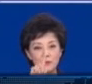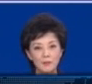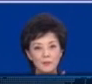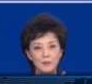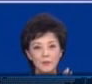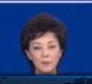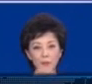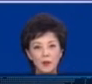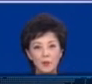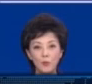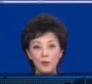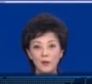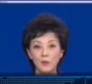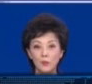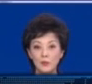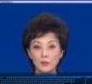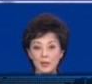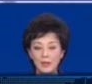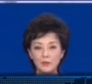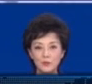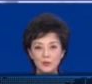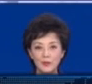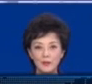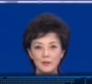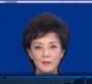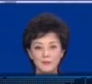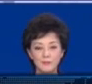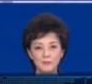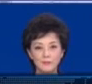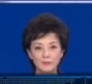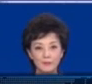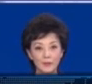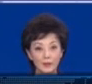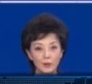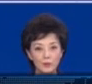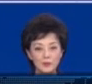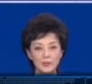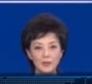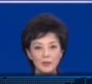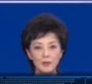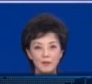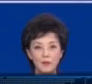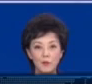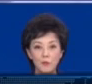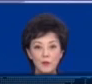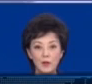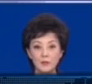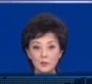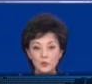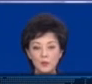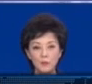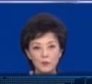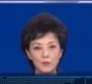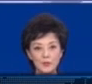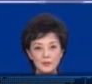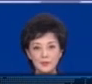thousands of people. Under such circumstances, we also protect the safety of the international community. We